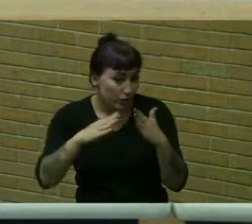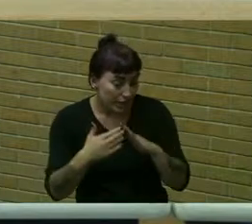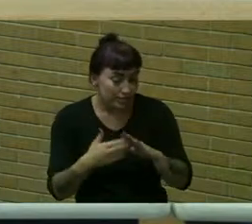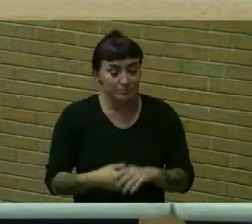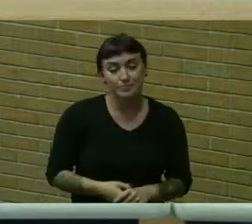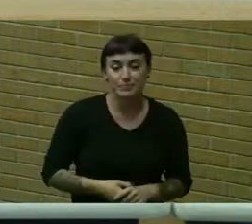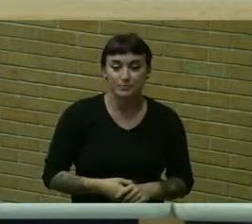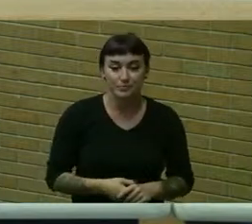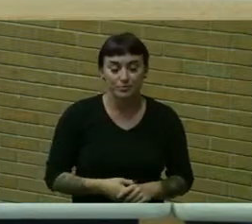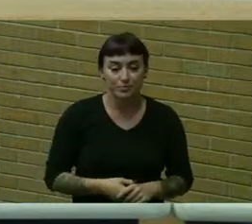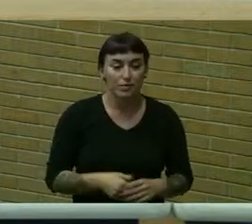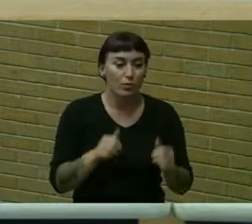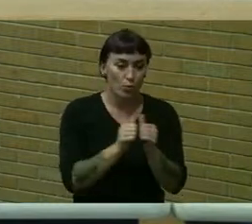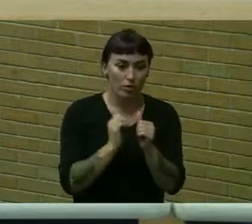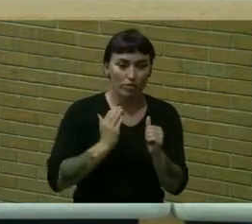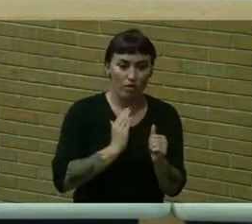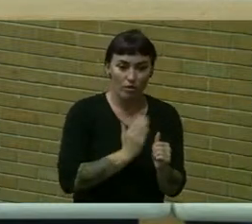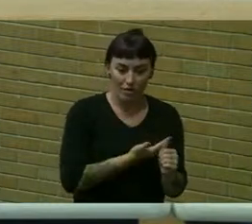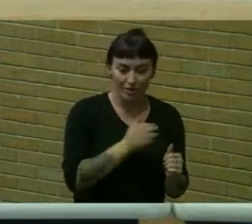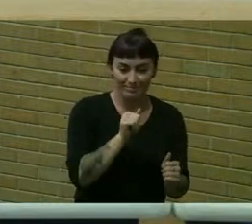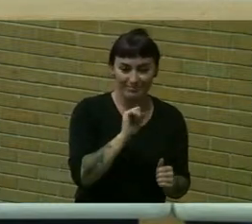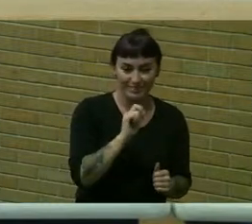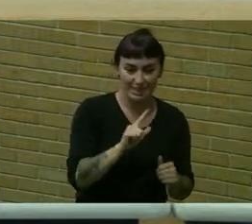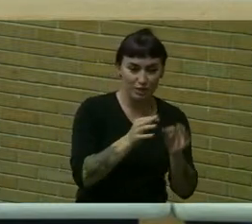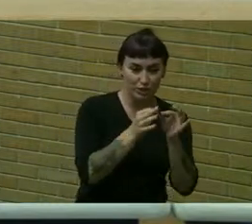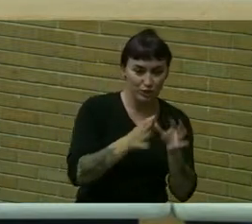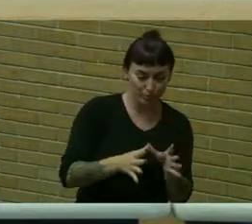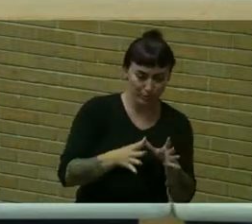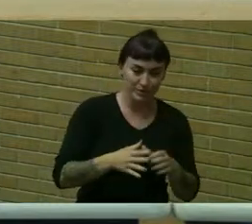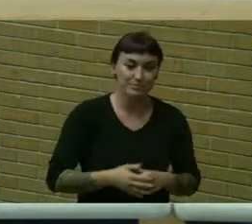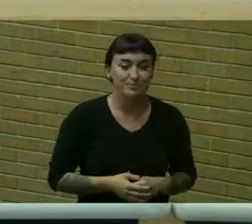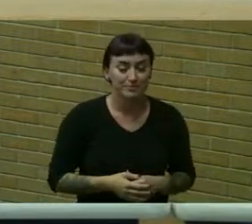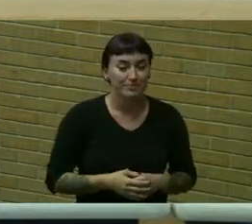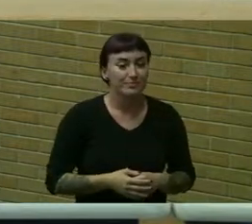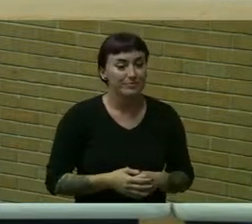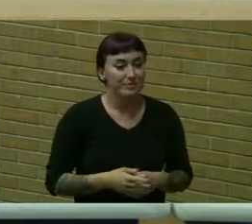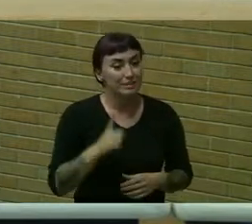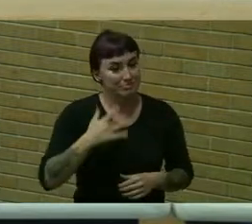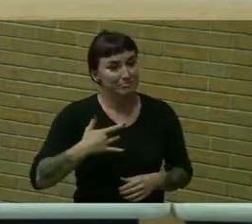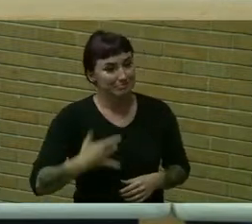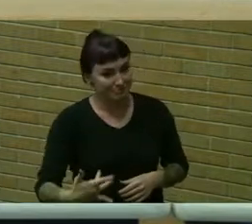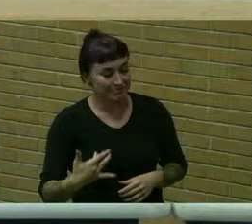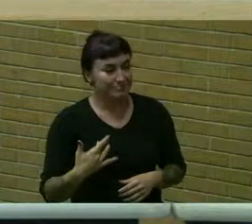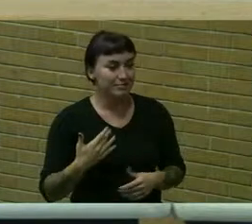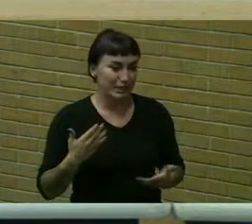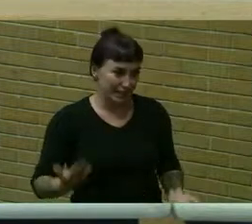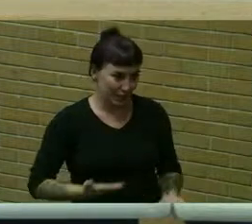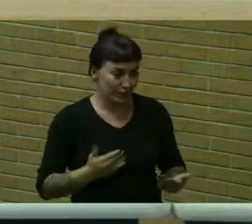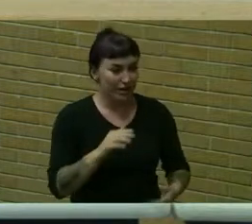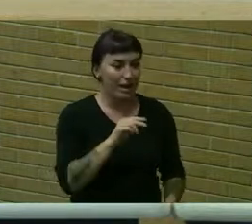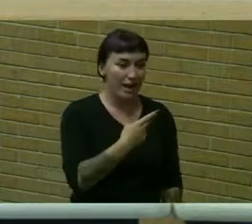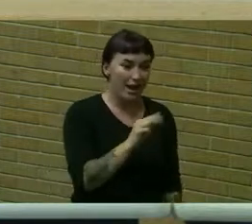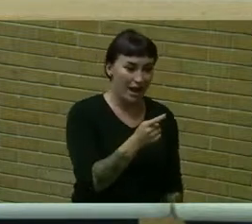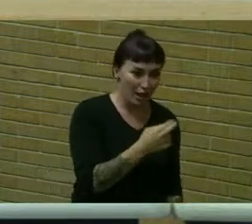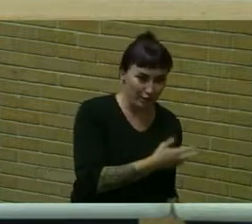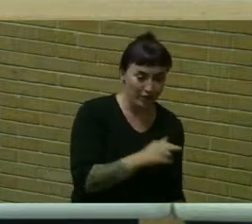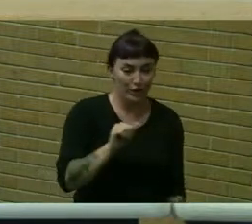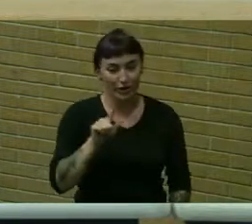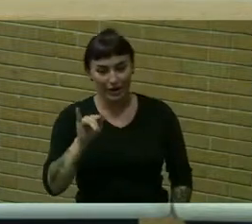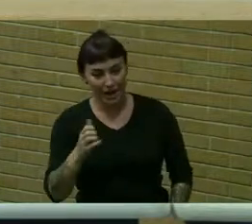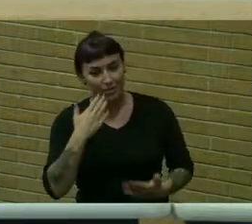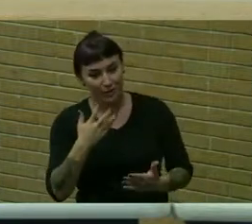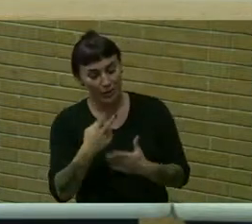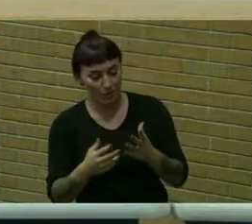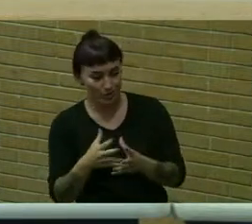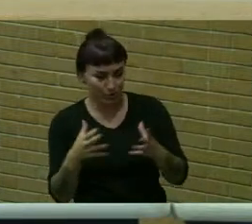community with our ASL interpreters, as is usually the case. Heather and Allie, thank you both so